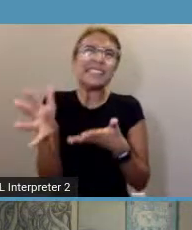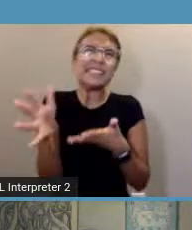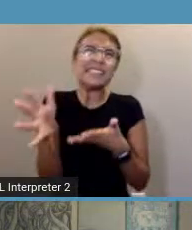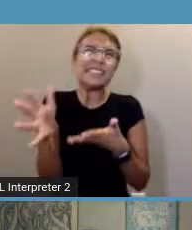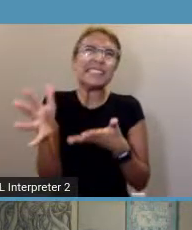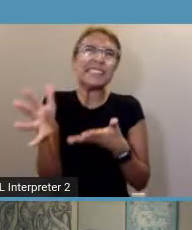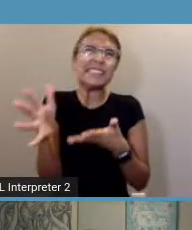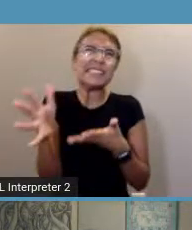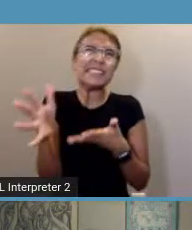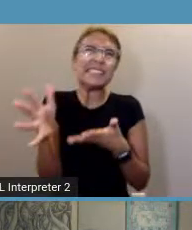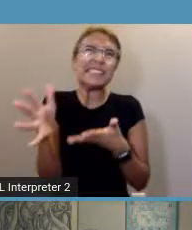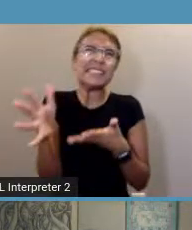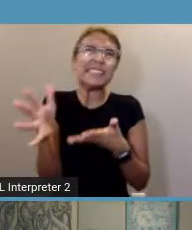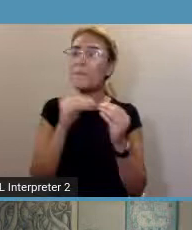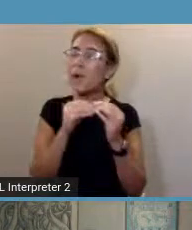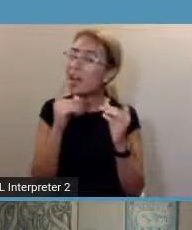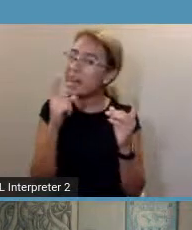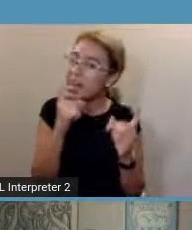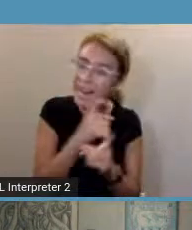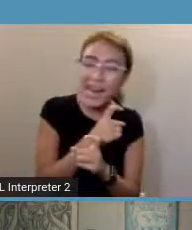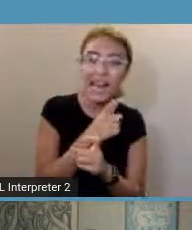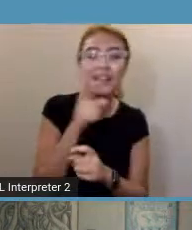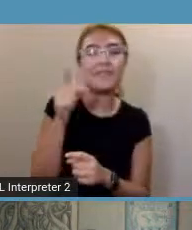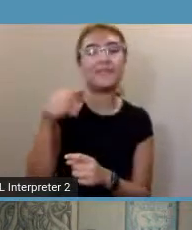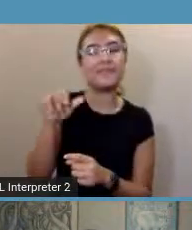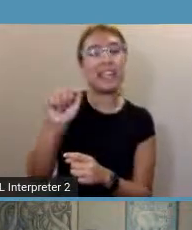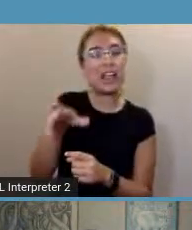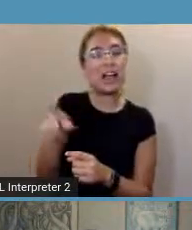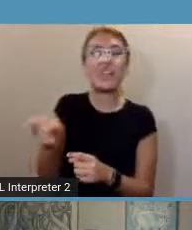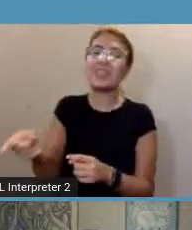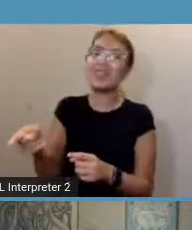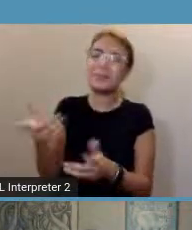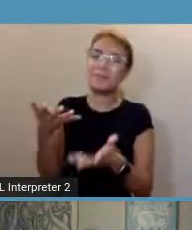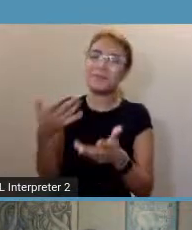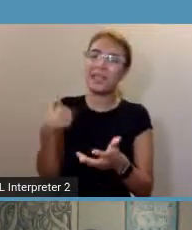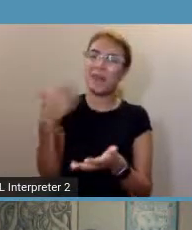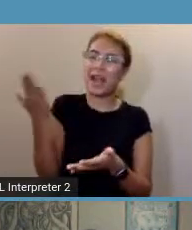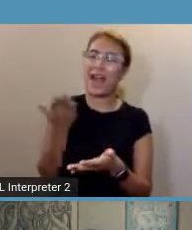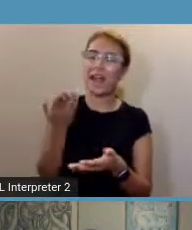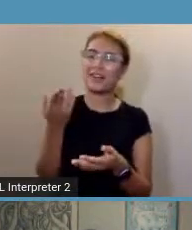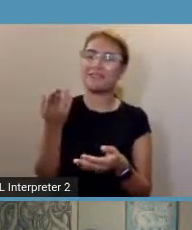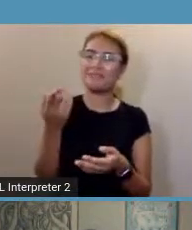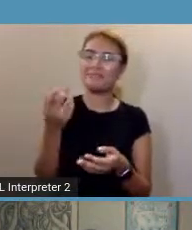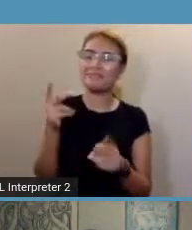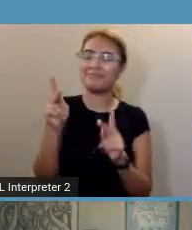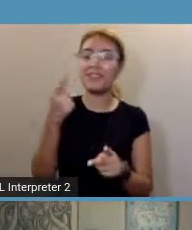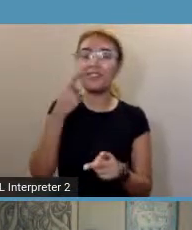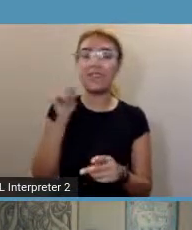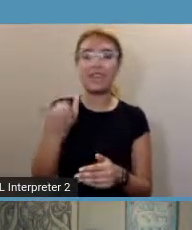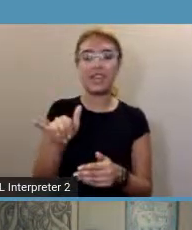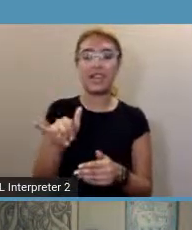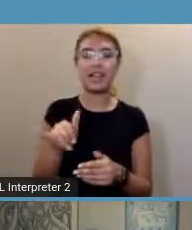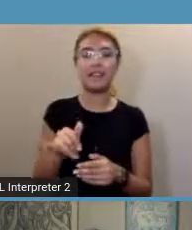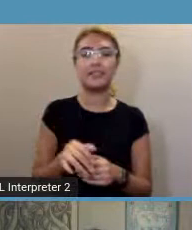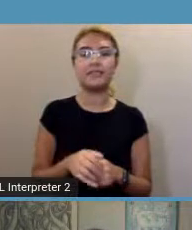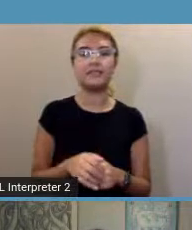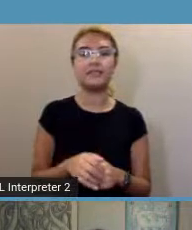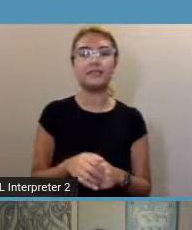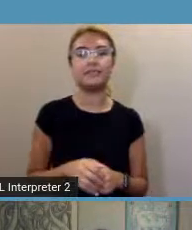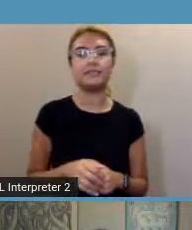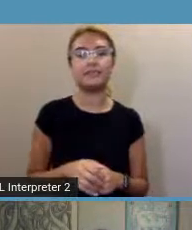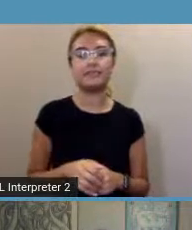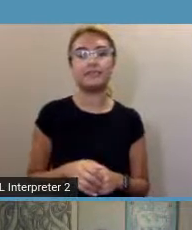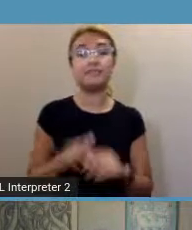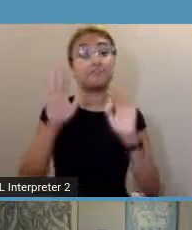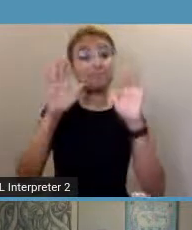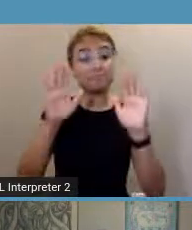more complex. That one I would get someone. So that's the least one I would recommend. That's awesome.